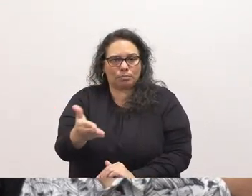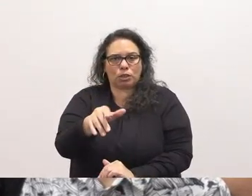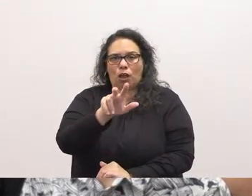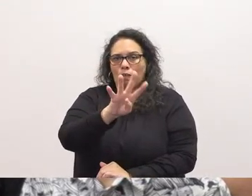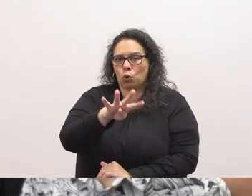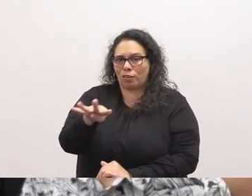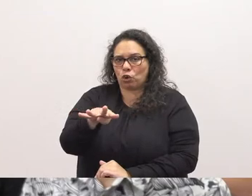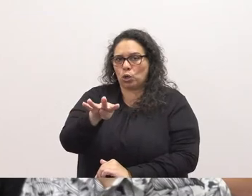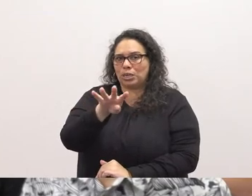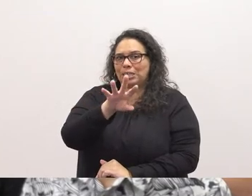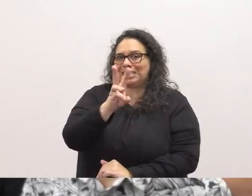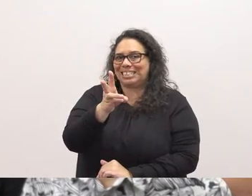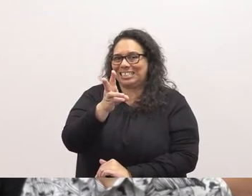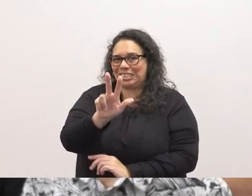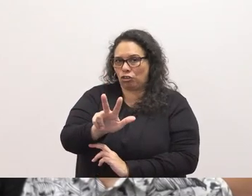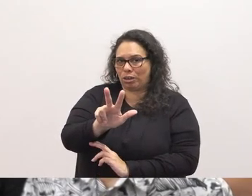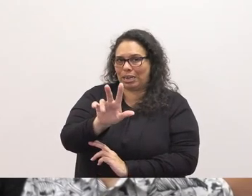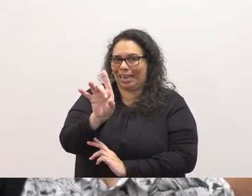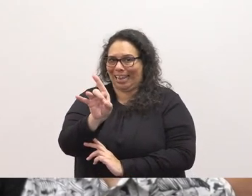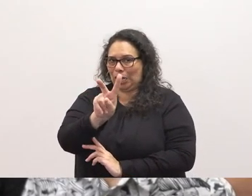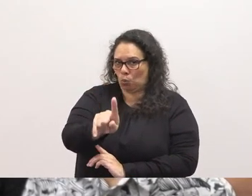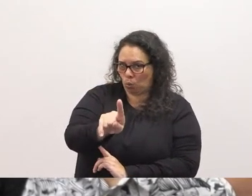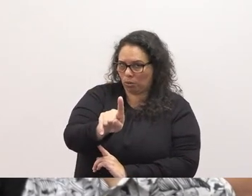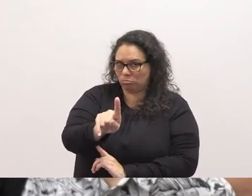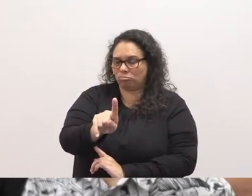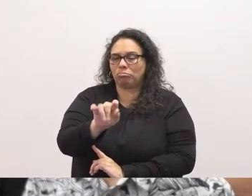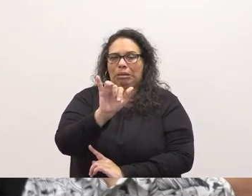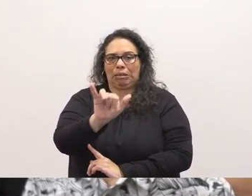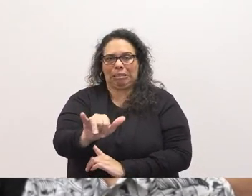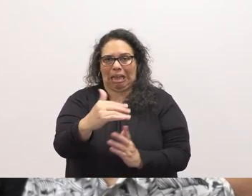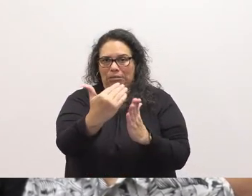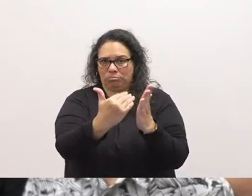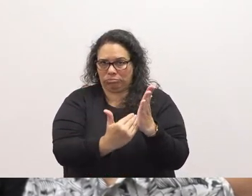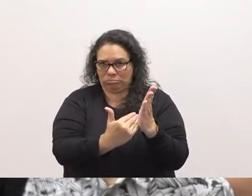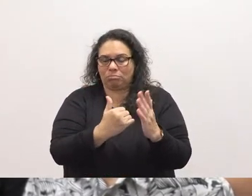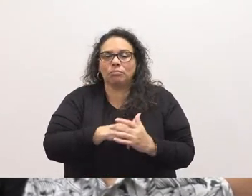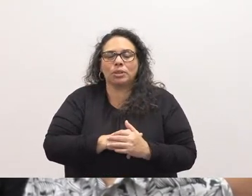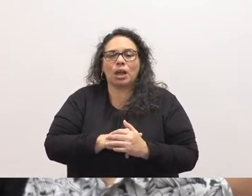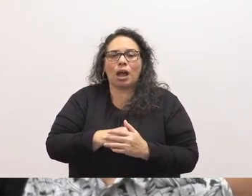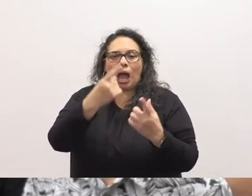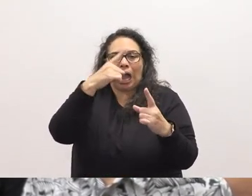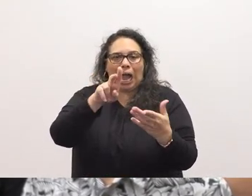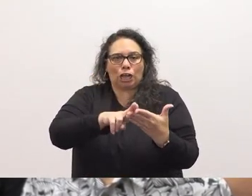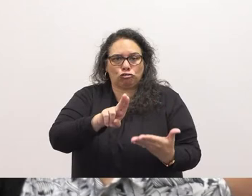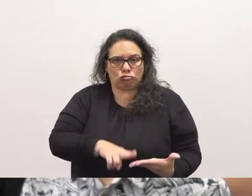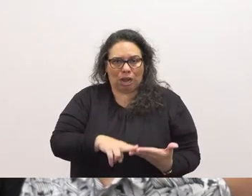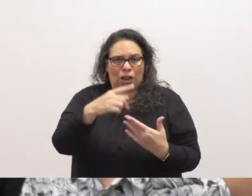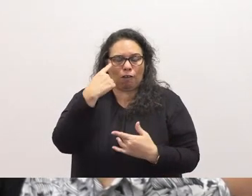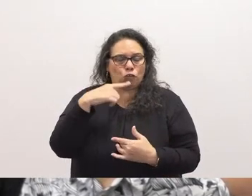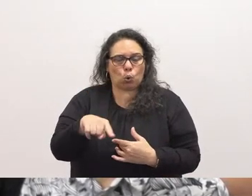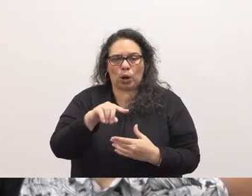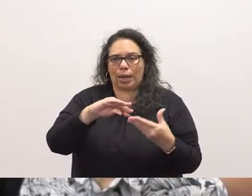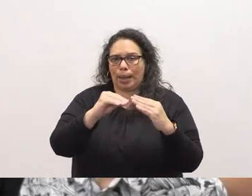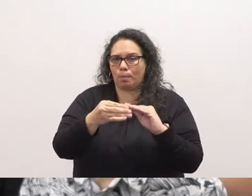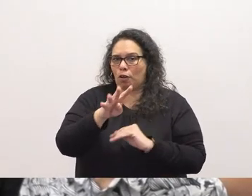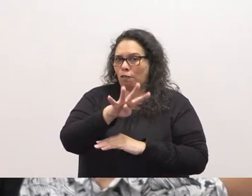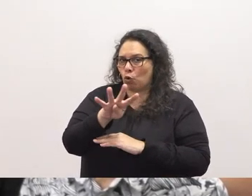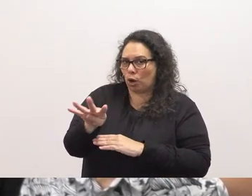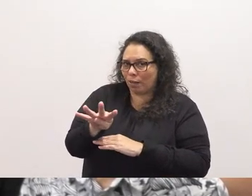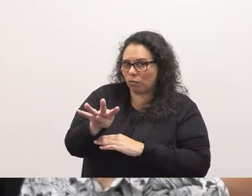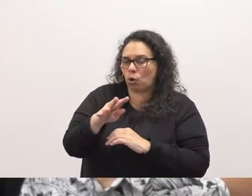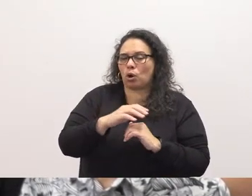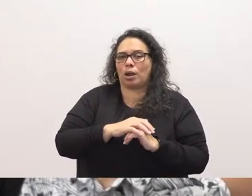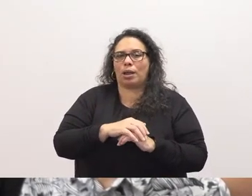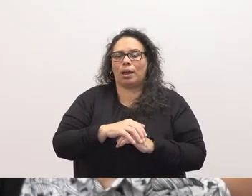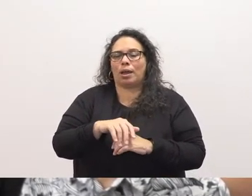44, 63, and 81 on that agenda item. The contract item for number 44 with Khan